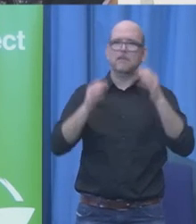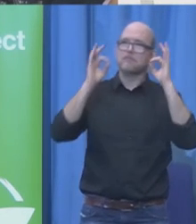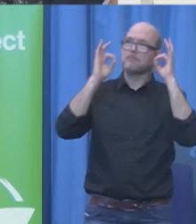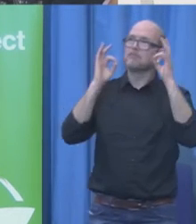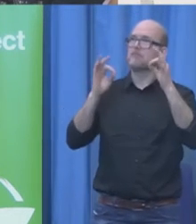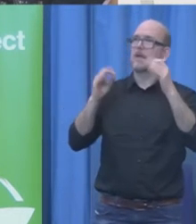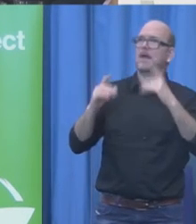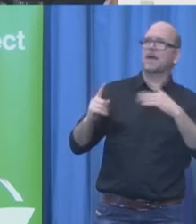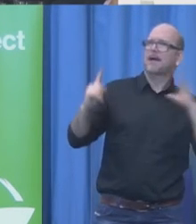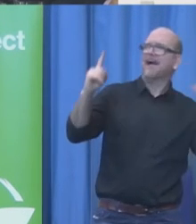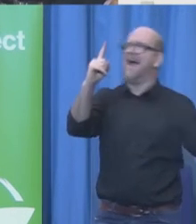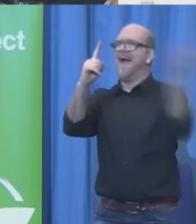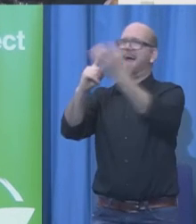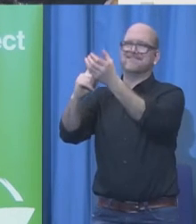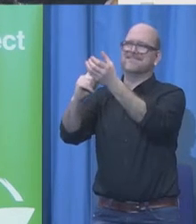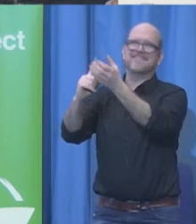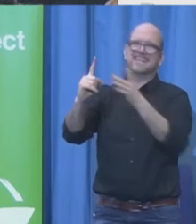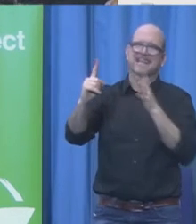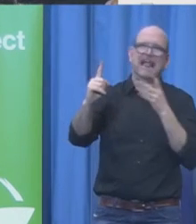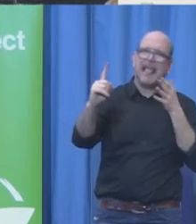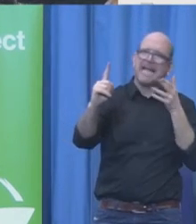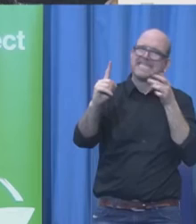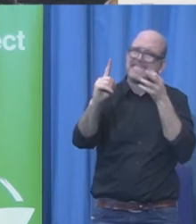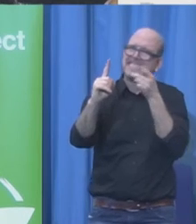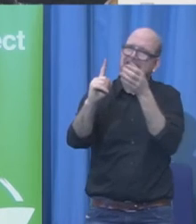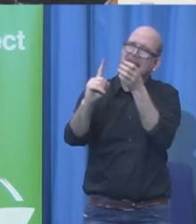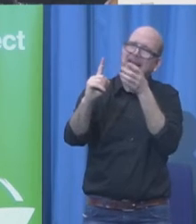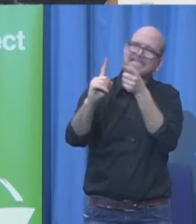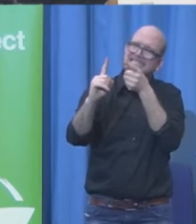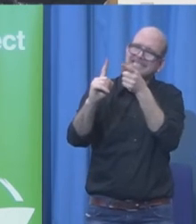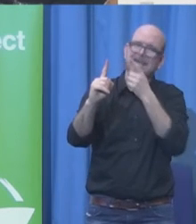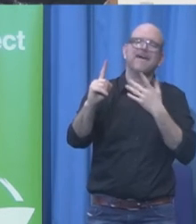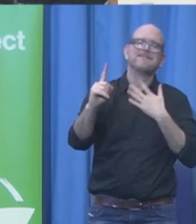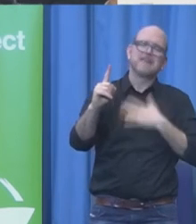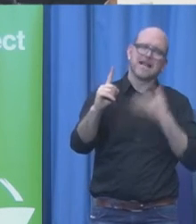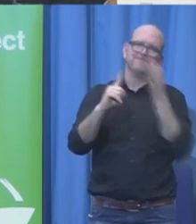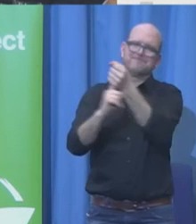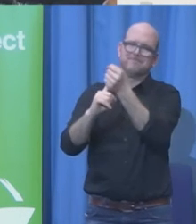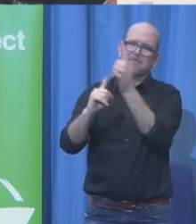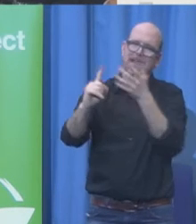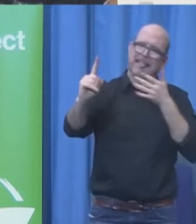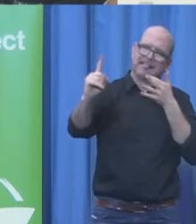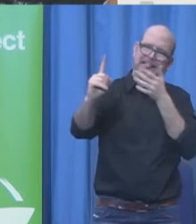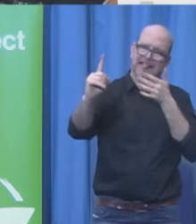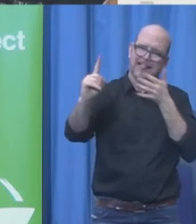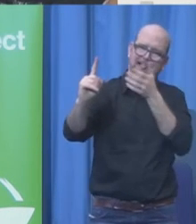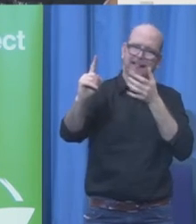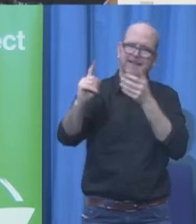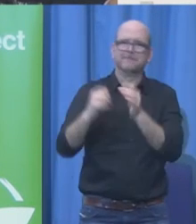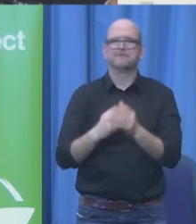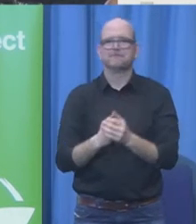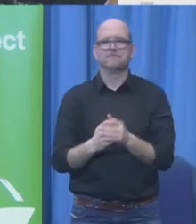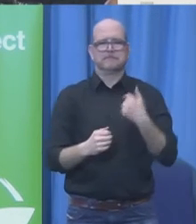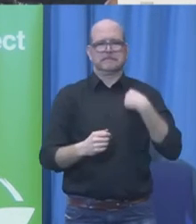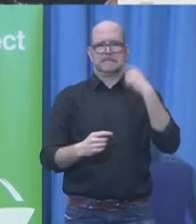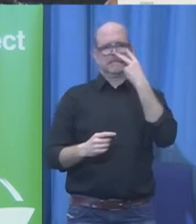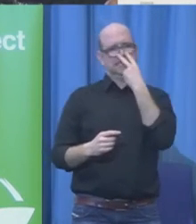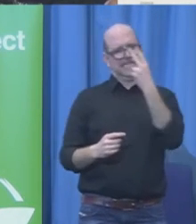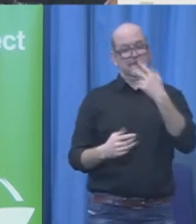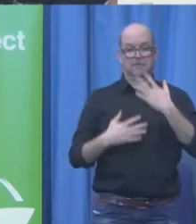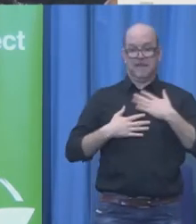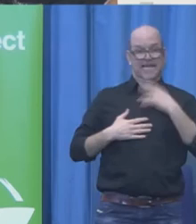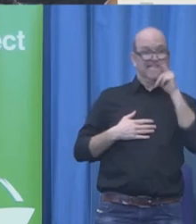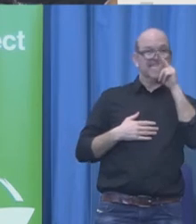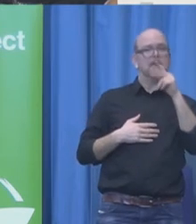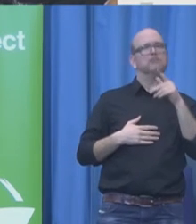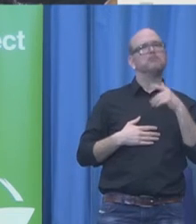said earlier, any early wins with it. But I would always be optimistic that at least there is a strategy in place,